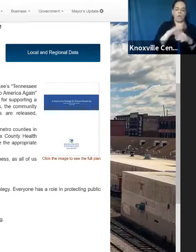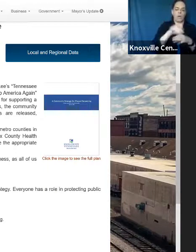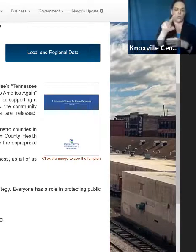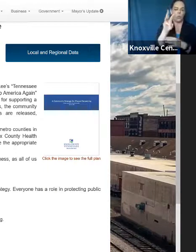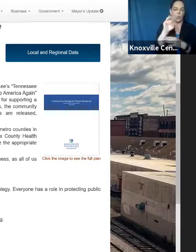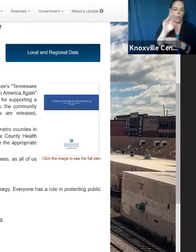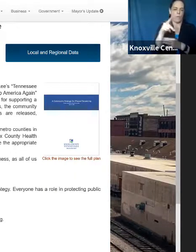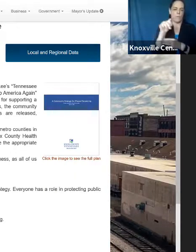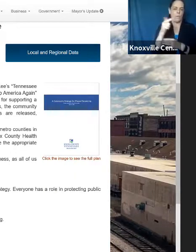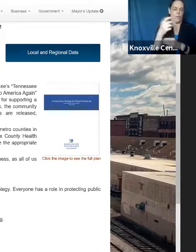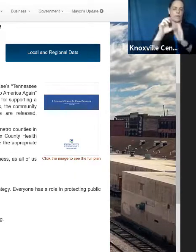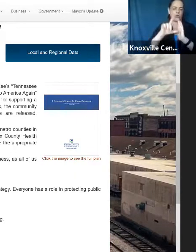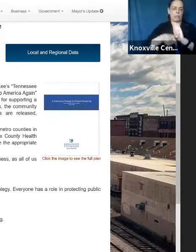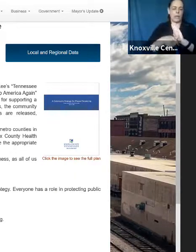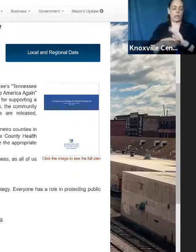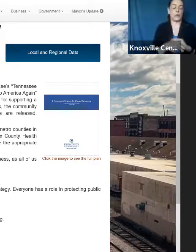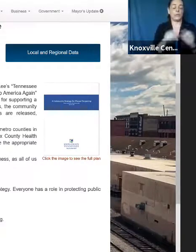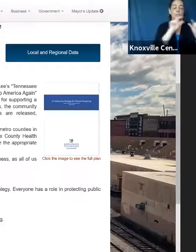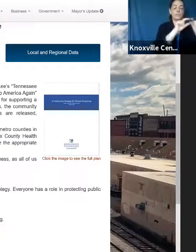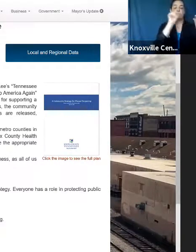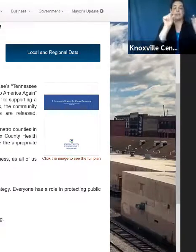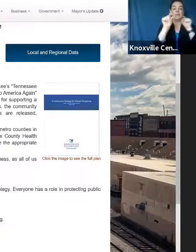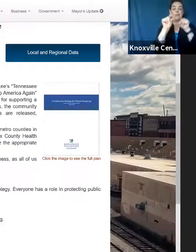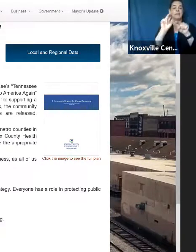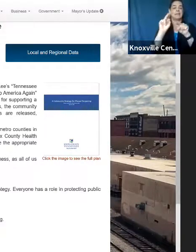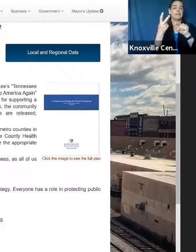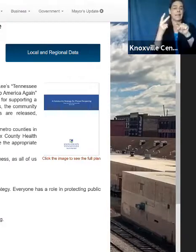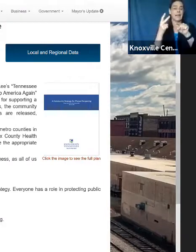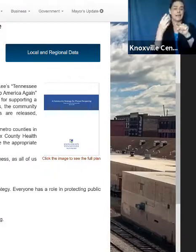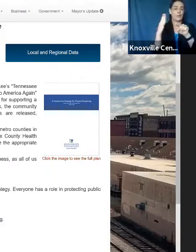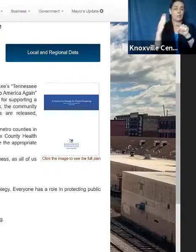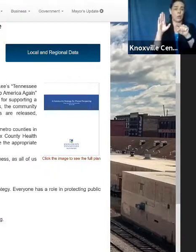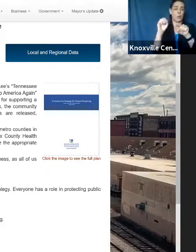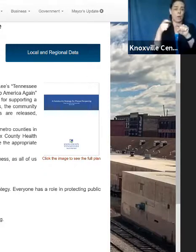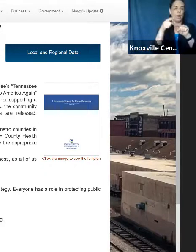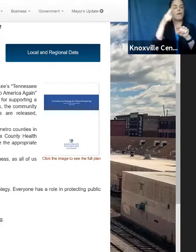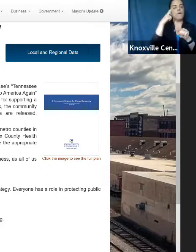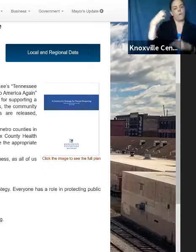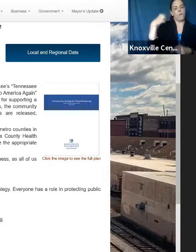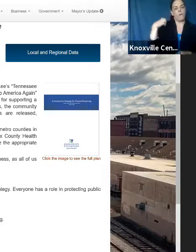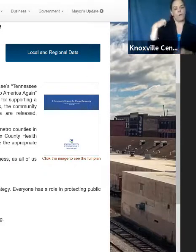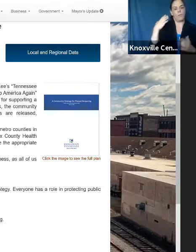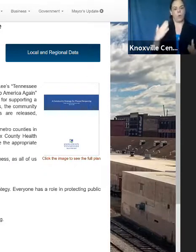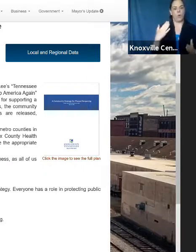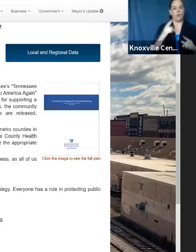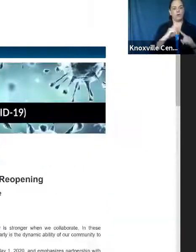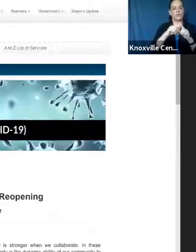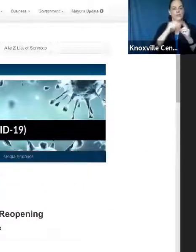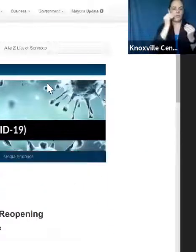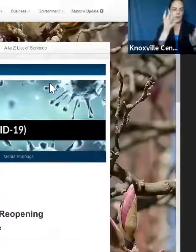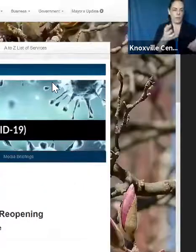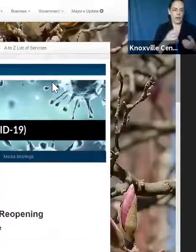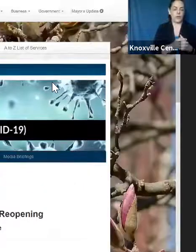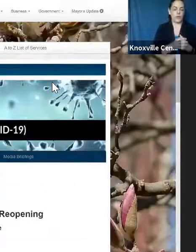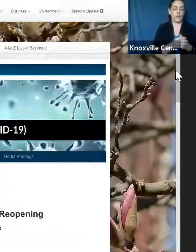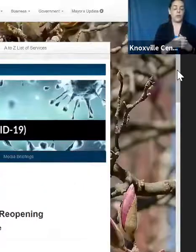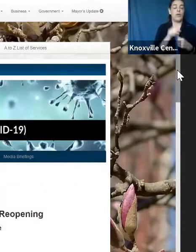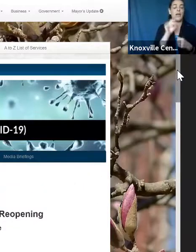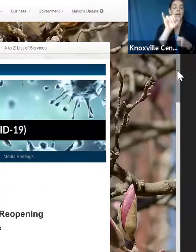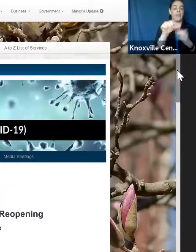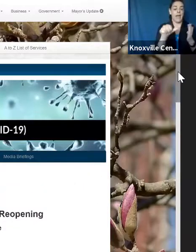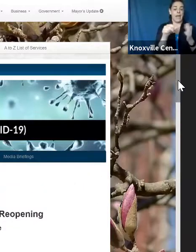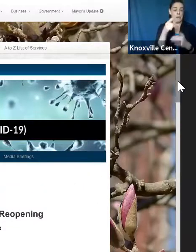blue box takes you to resources for employers. On this page, employers and